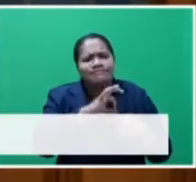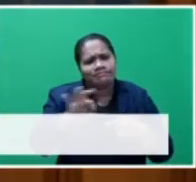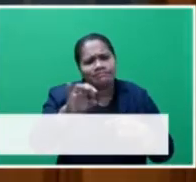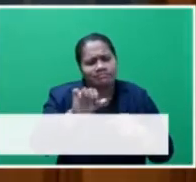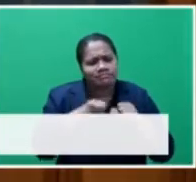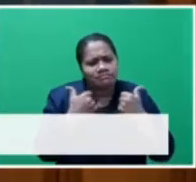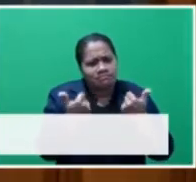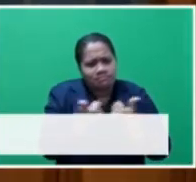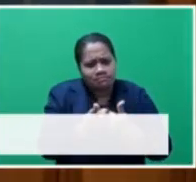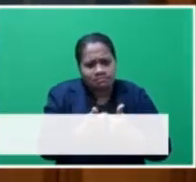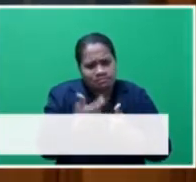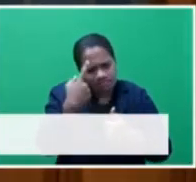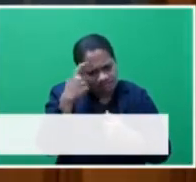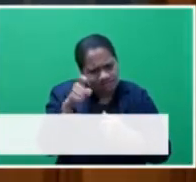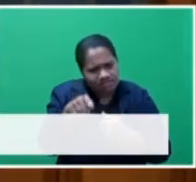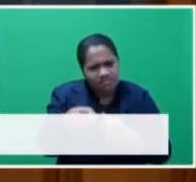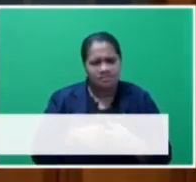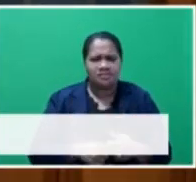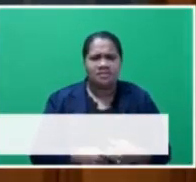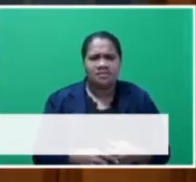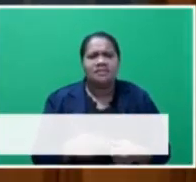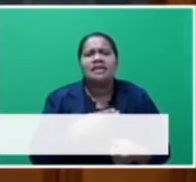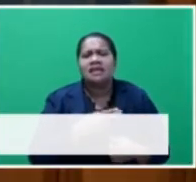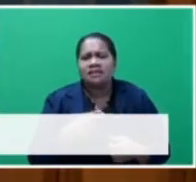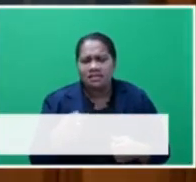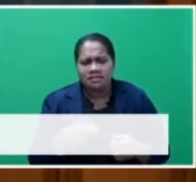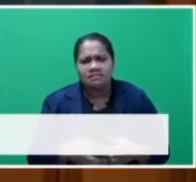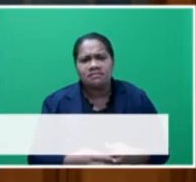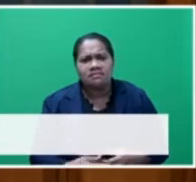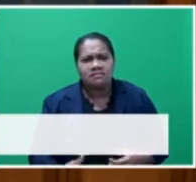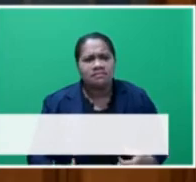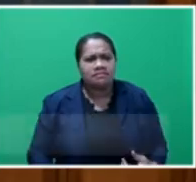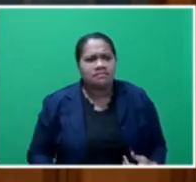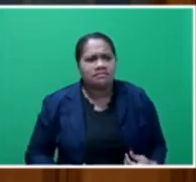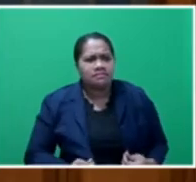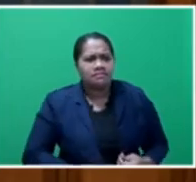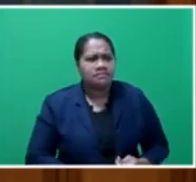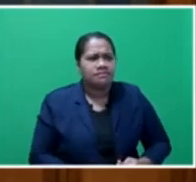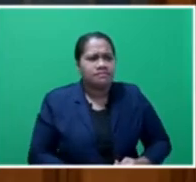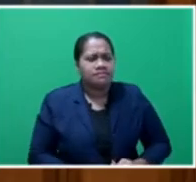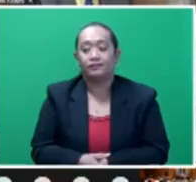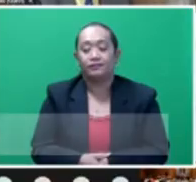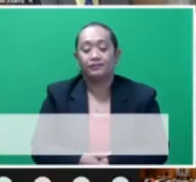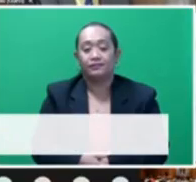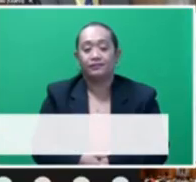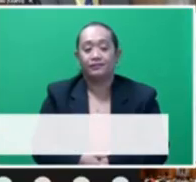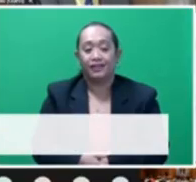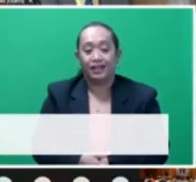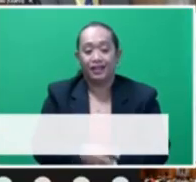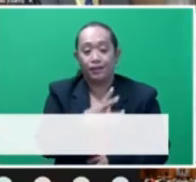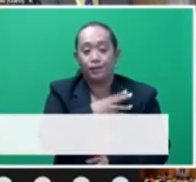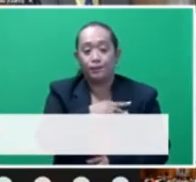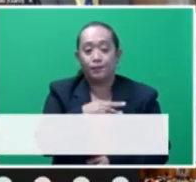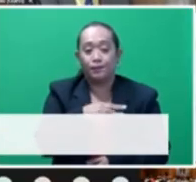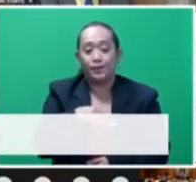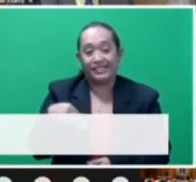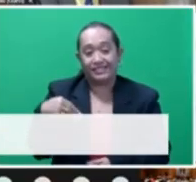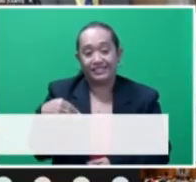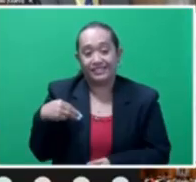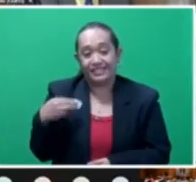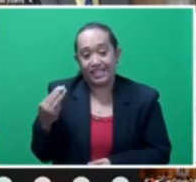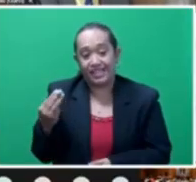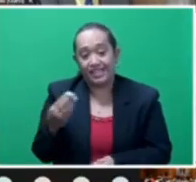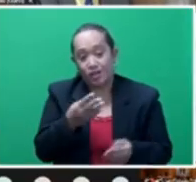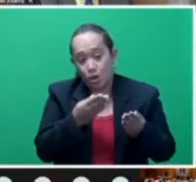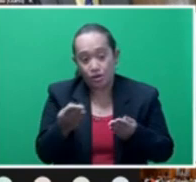there is going to be a guarantee that will live into perpetuity. that, and we all know that